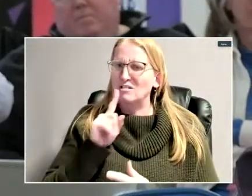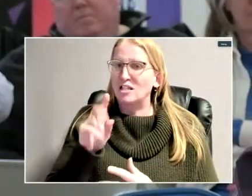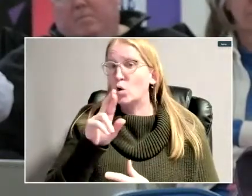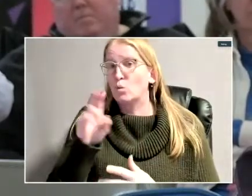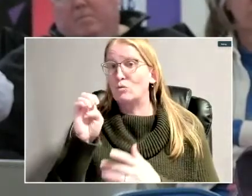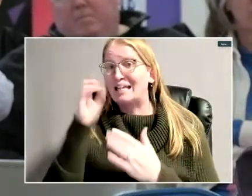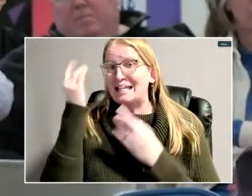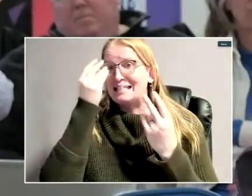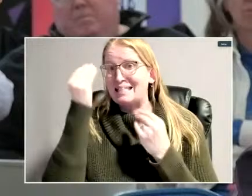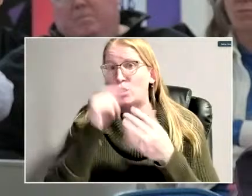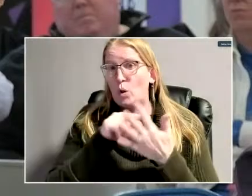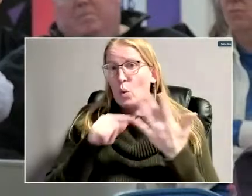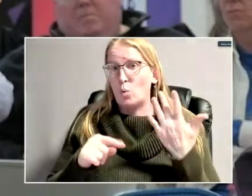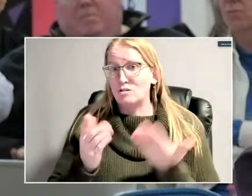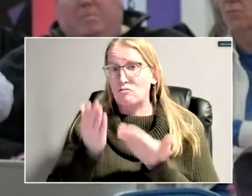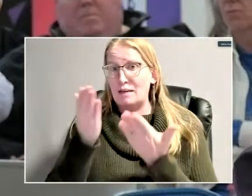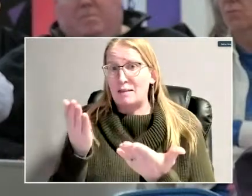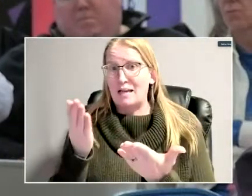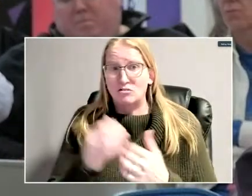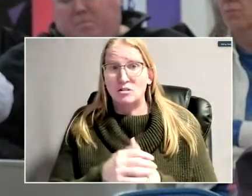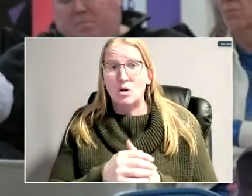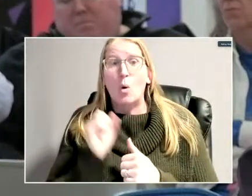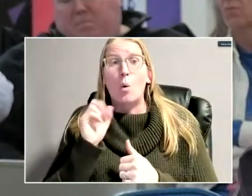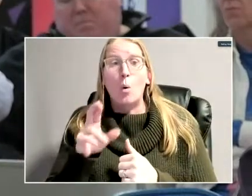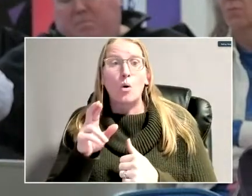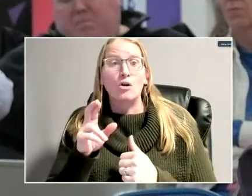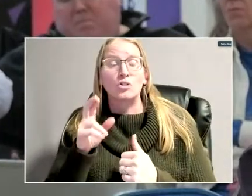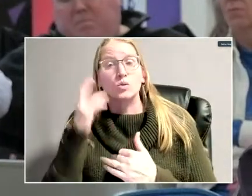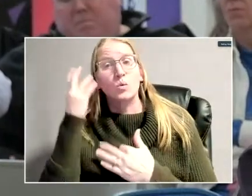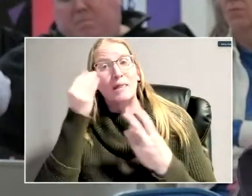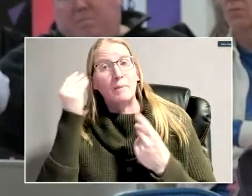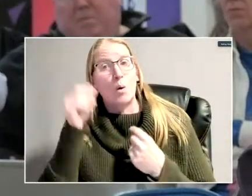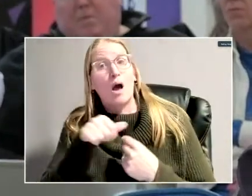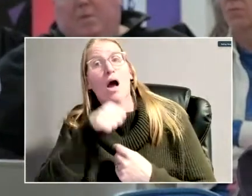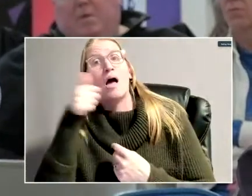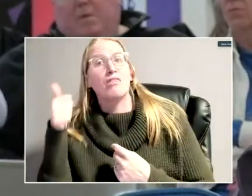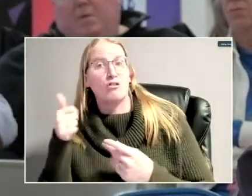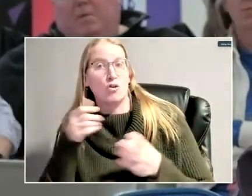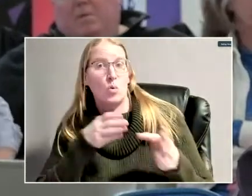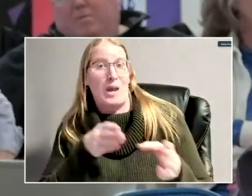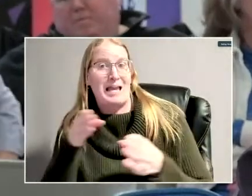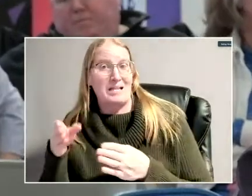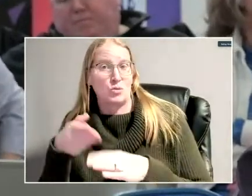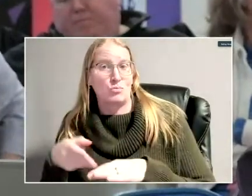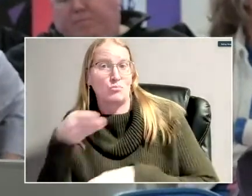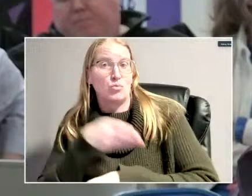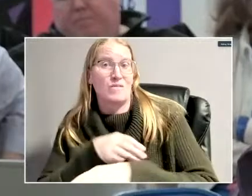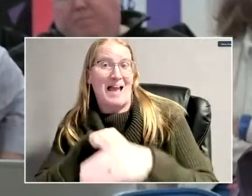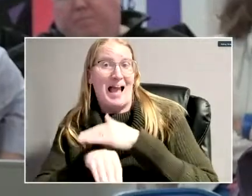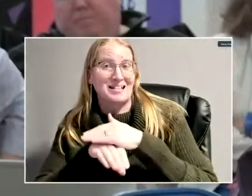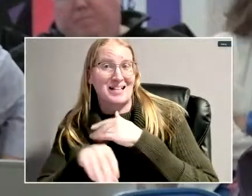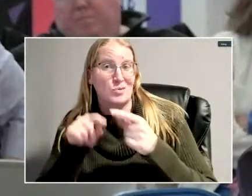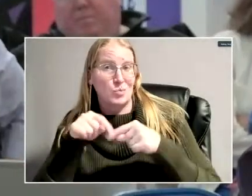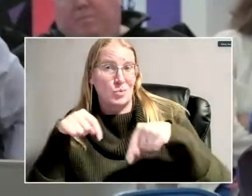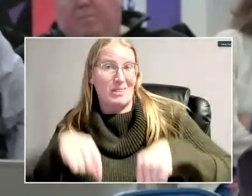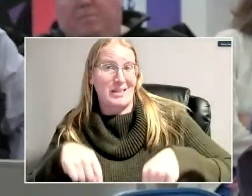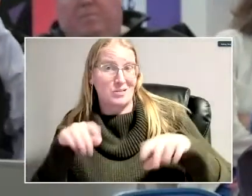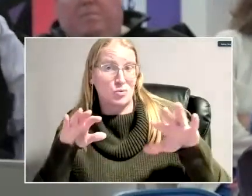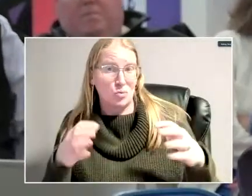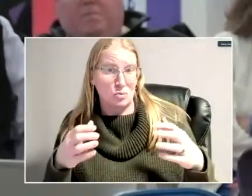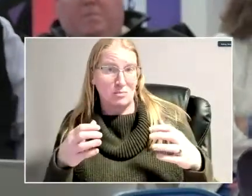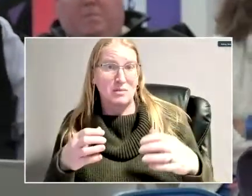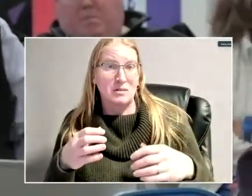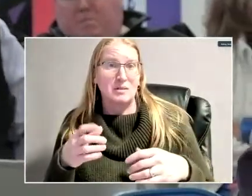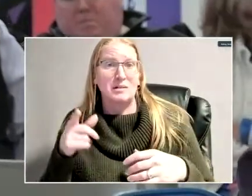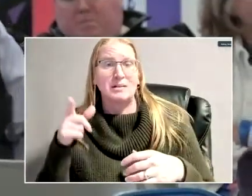reconsidered or to consider other means other means to increase access to this body instead of it